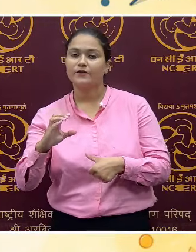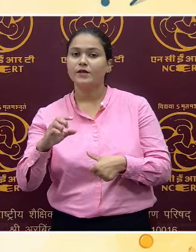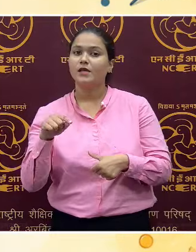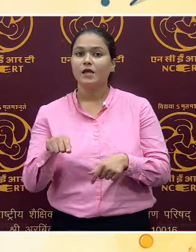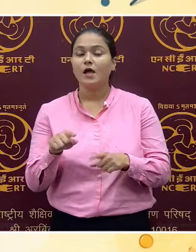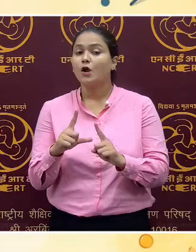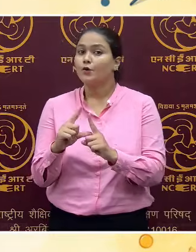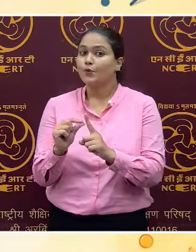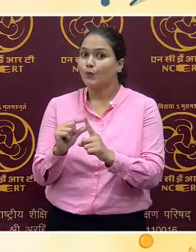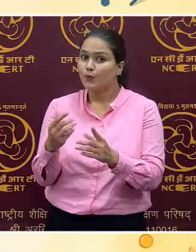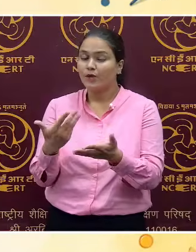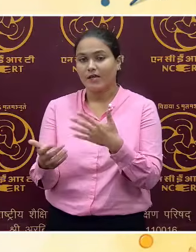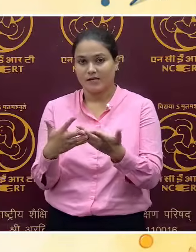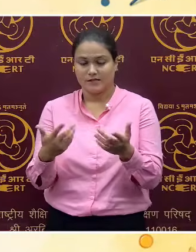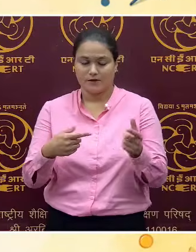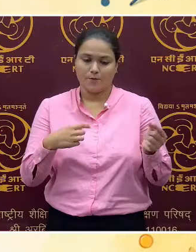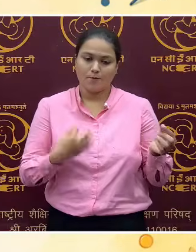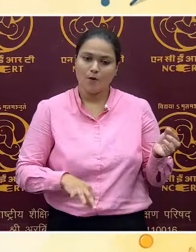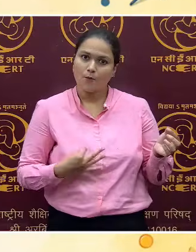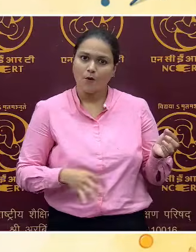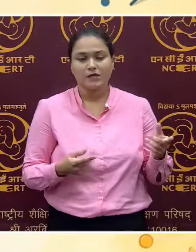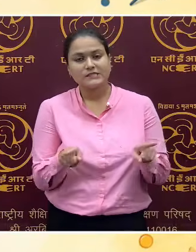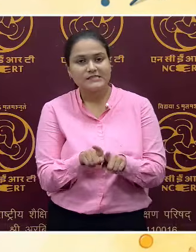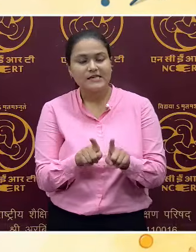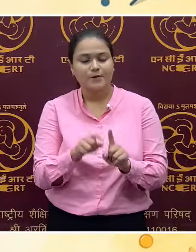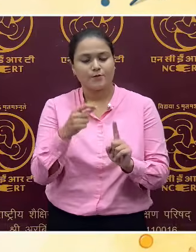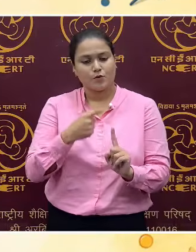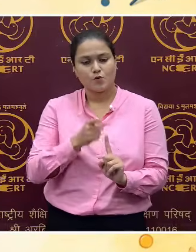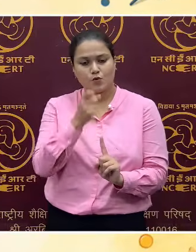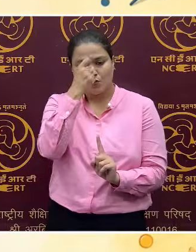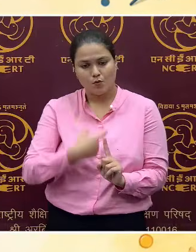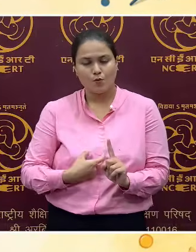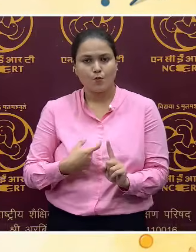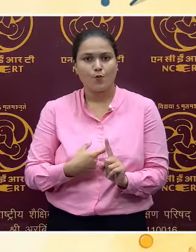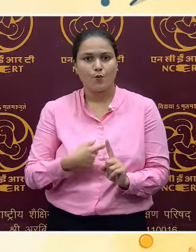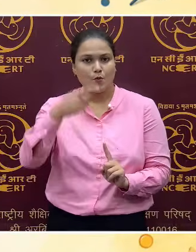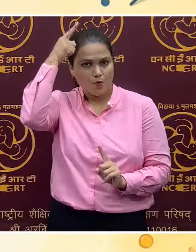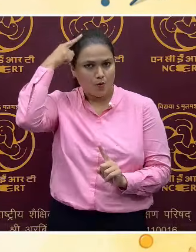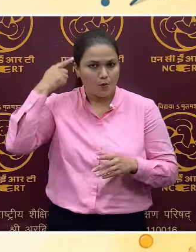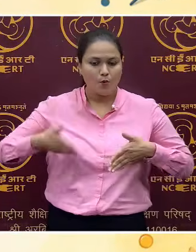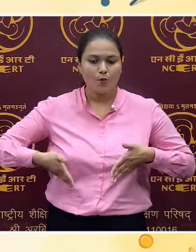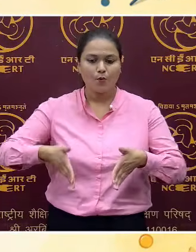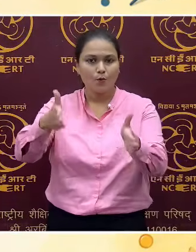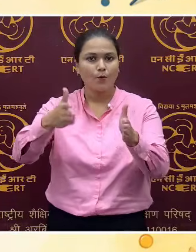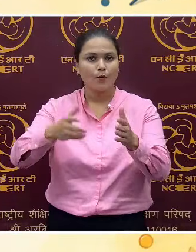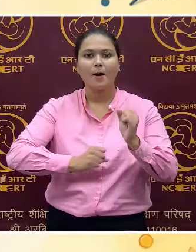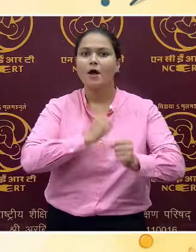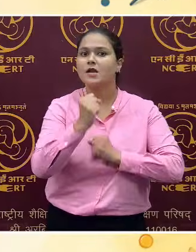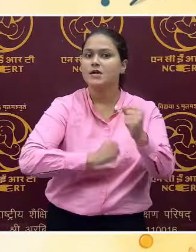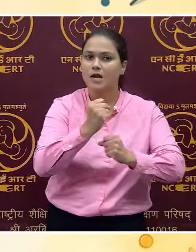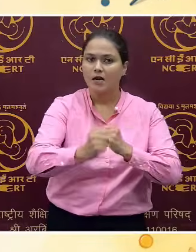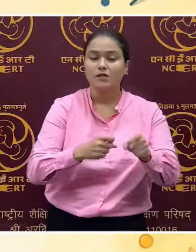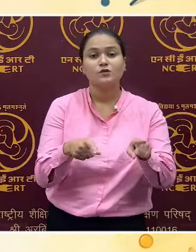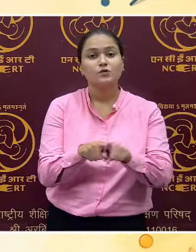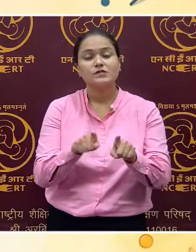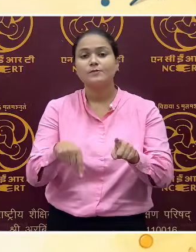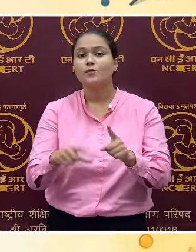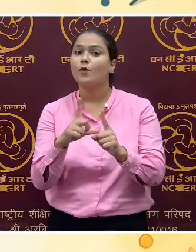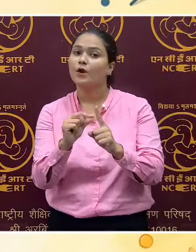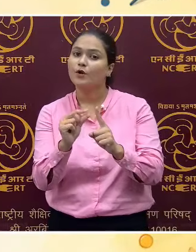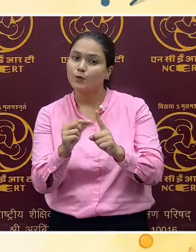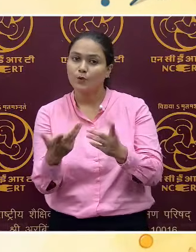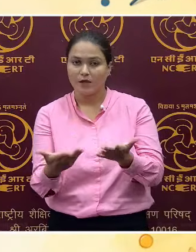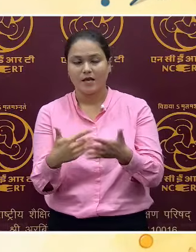You are running on the road. So, it's you, there is running happening and the road is being trampled upon in this